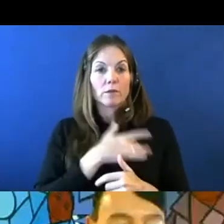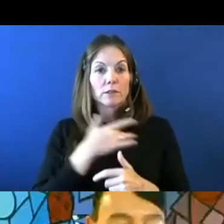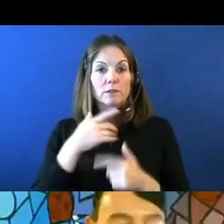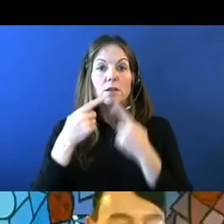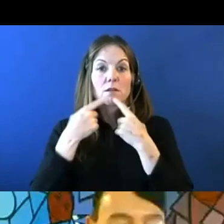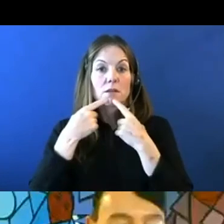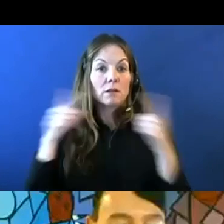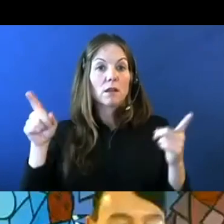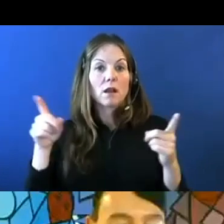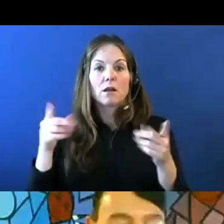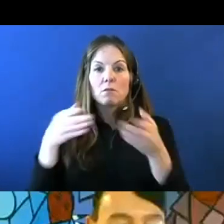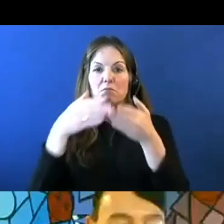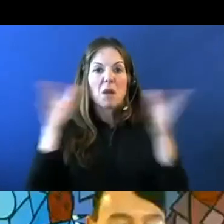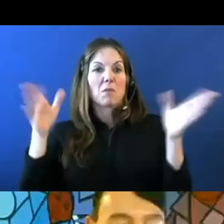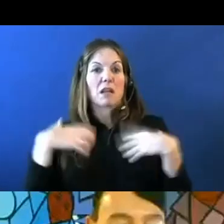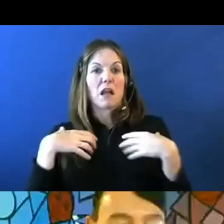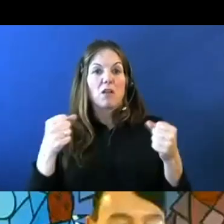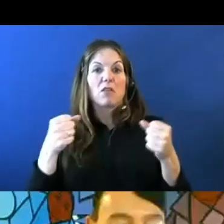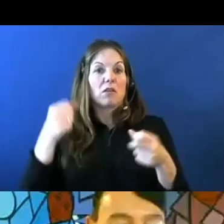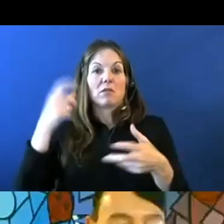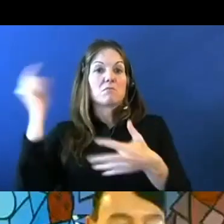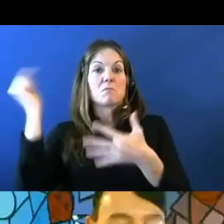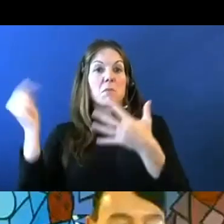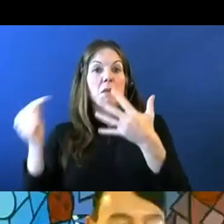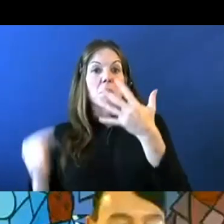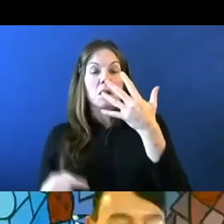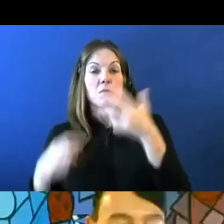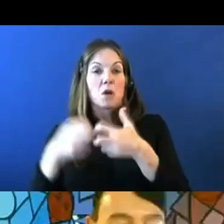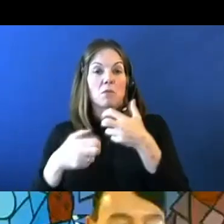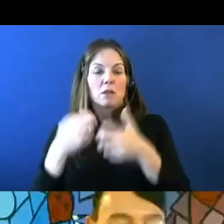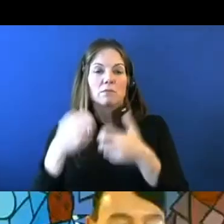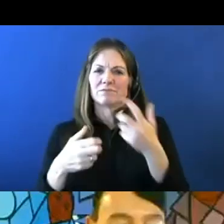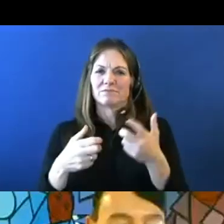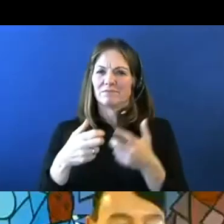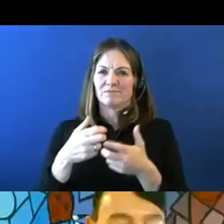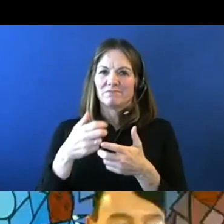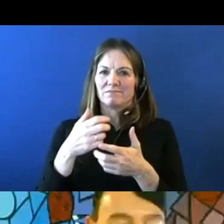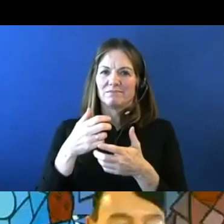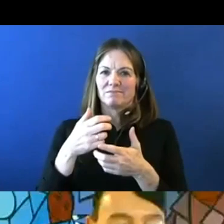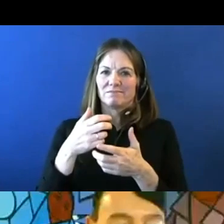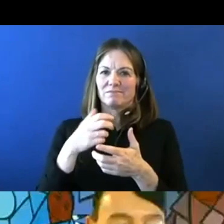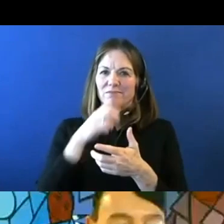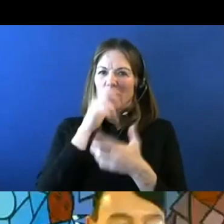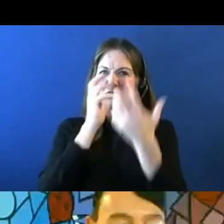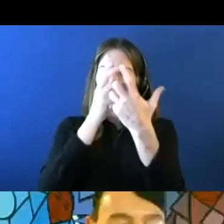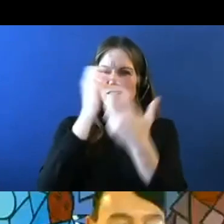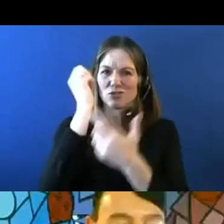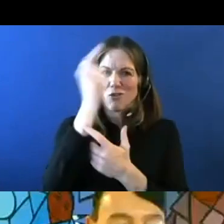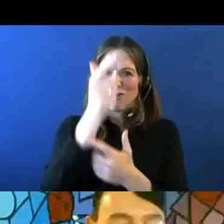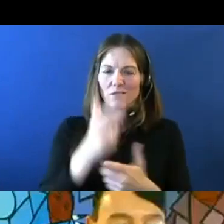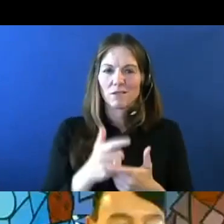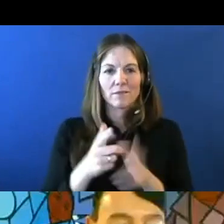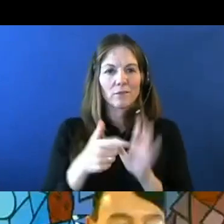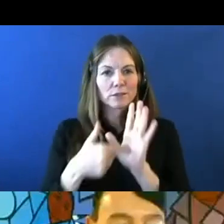don't necessarily work for the Indigenous population, which we've seen in this case, some of our rural and remote communities struggle with